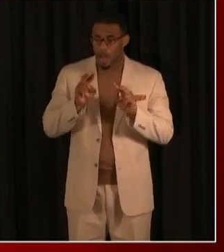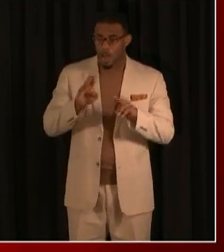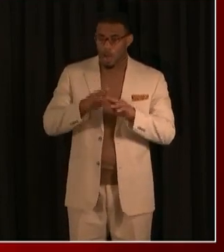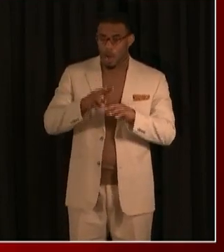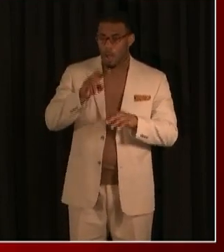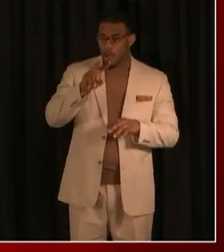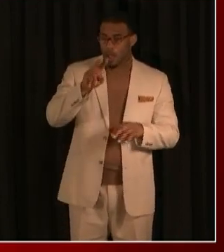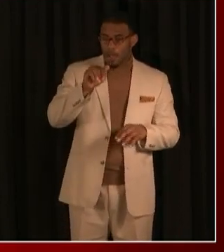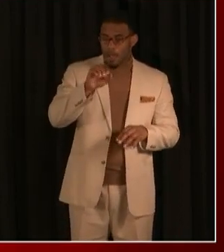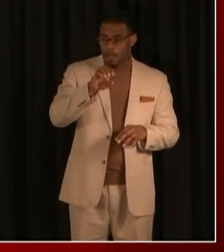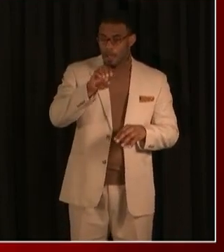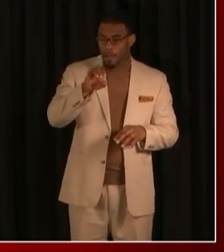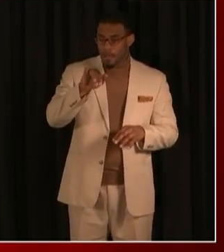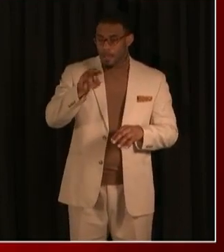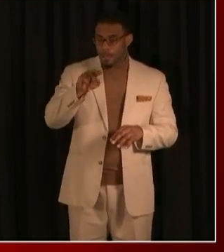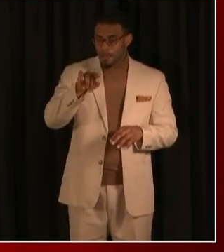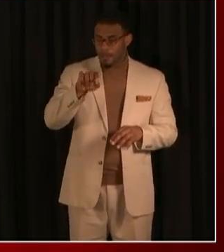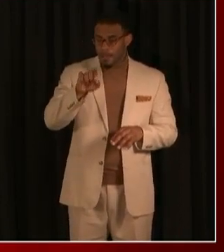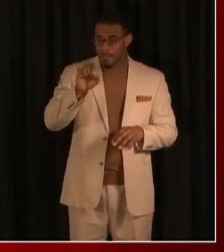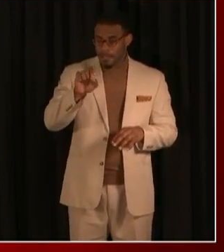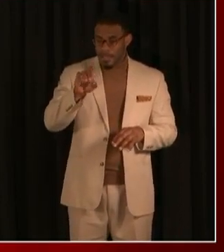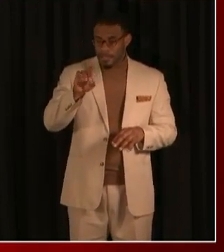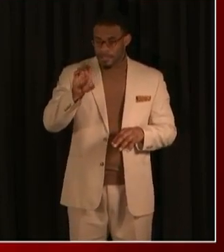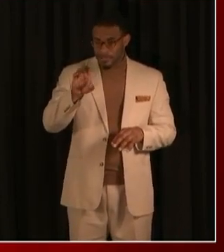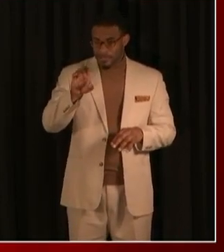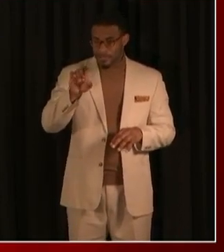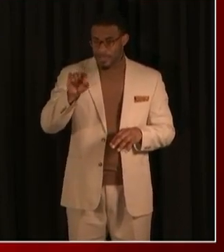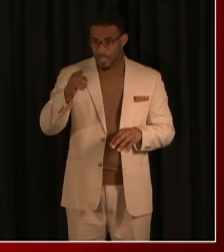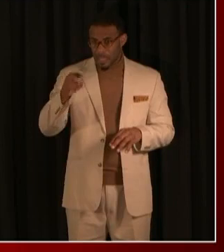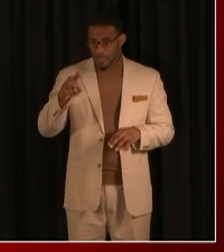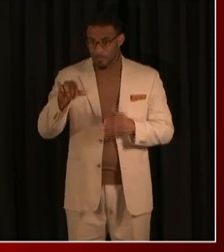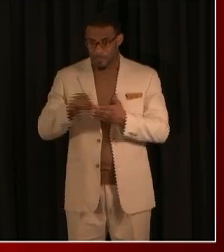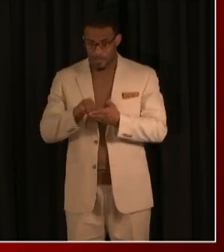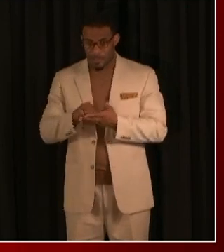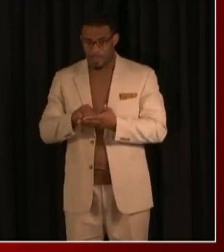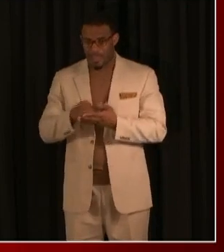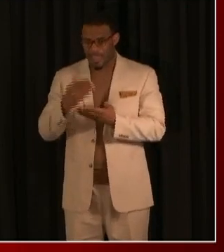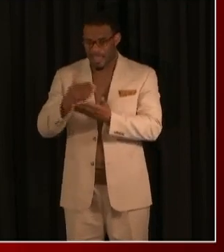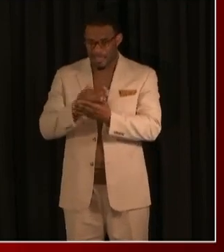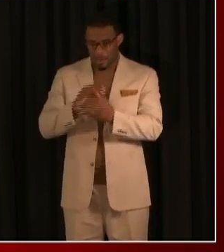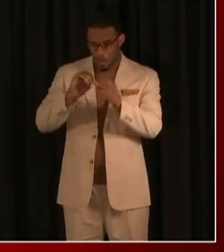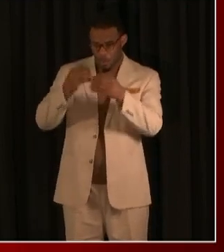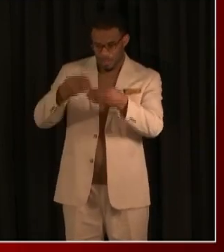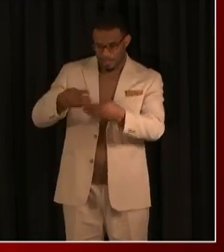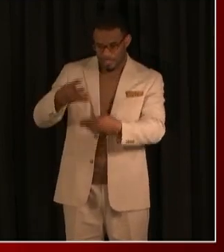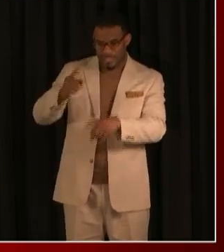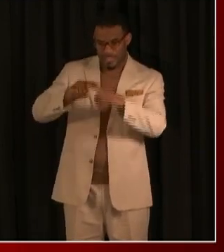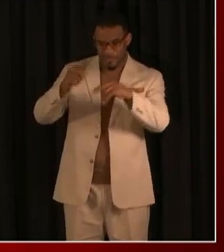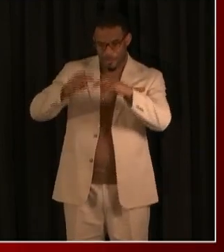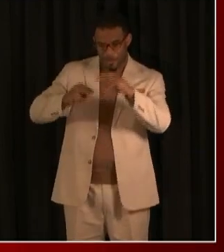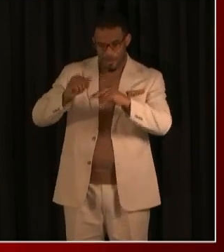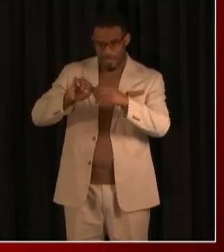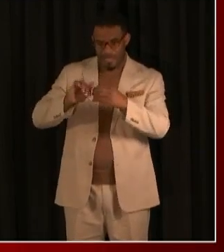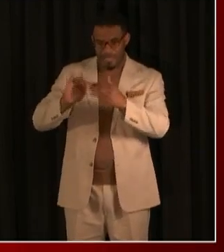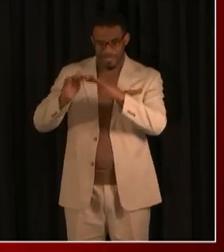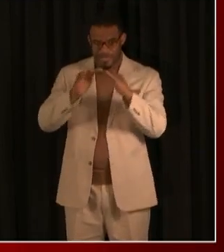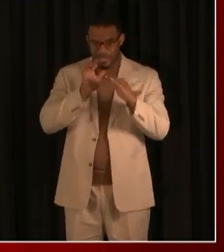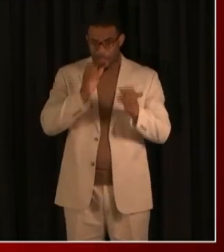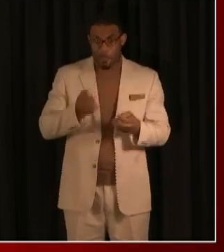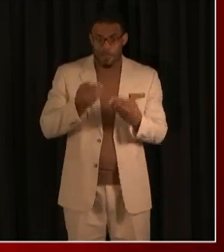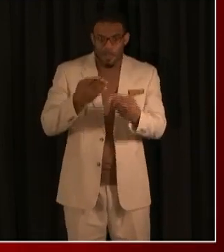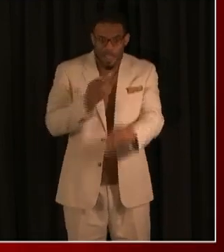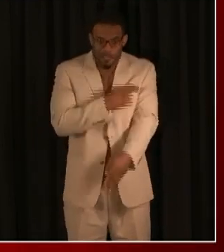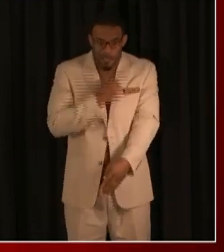on the vaccinate.dc.gov page. There's a list of organizations, facilities in the city supplied with